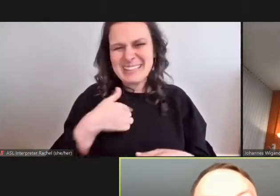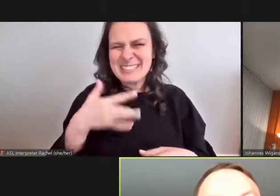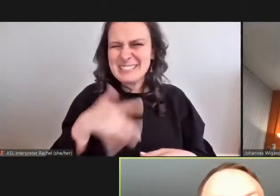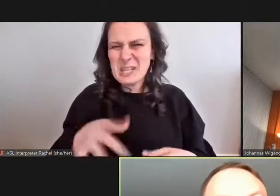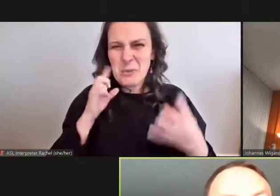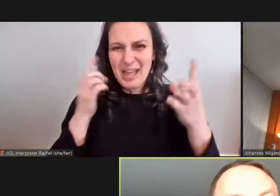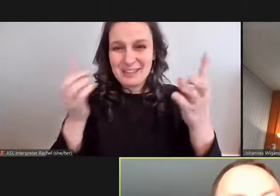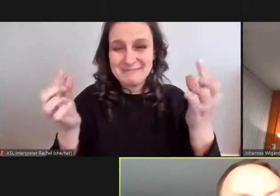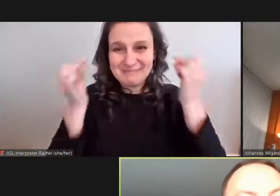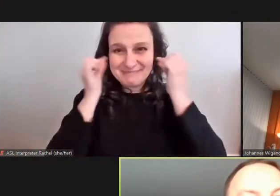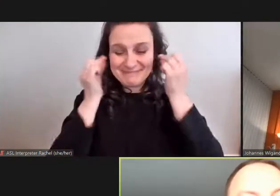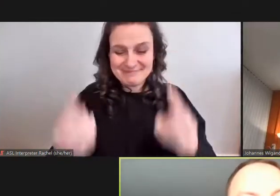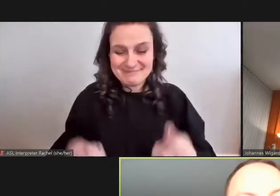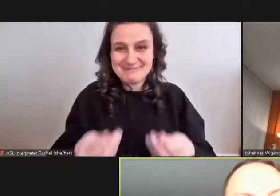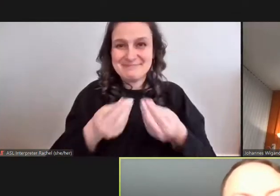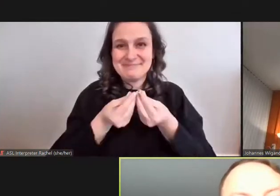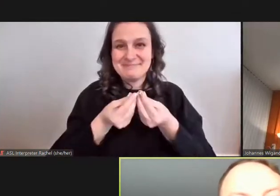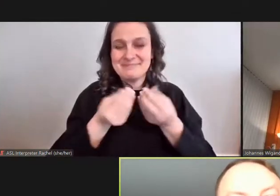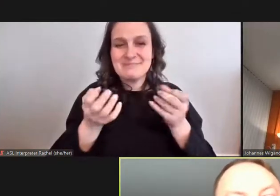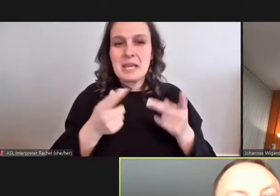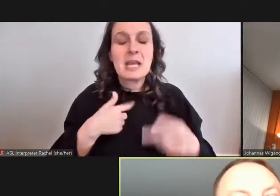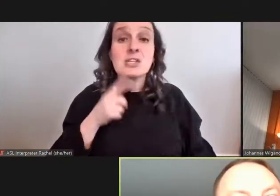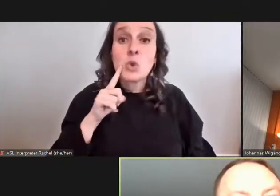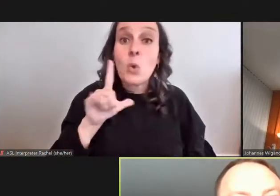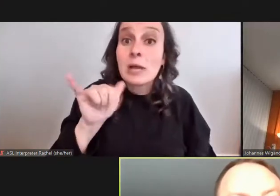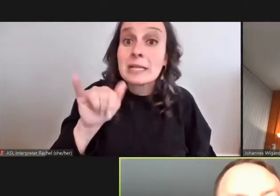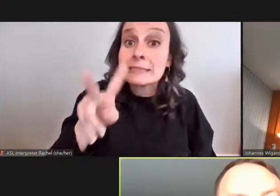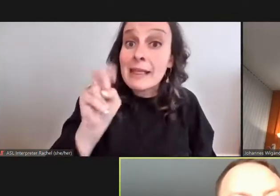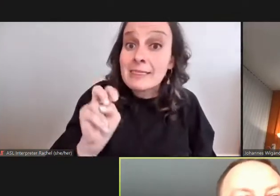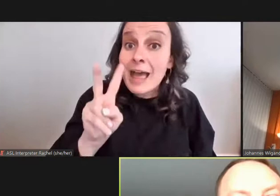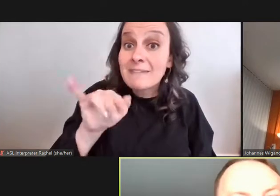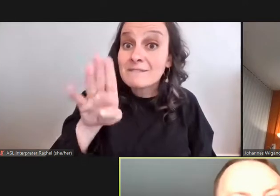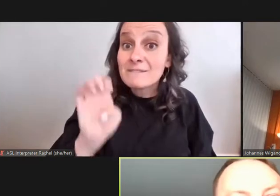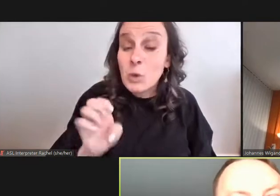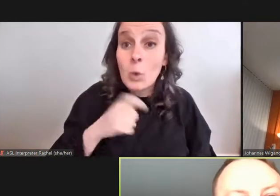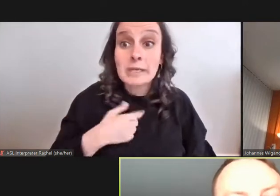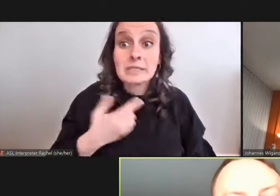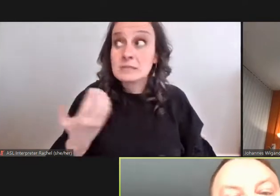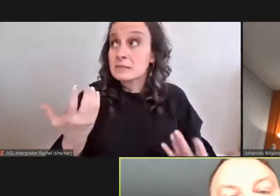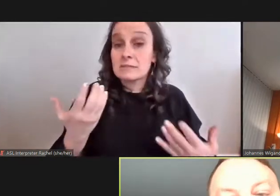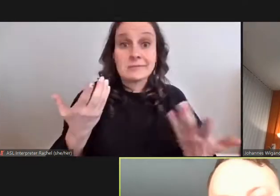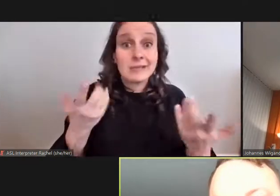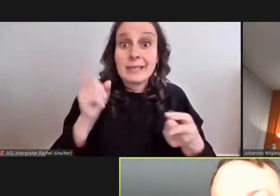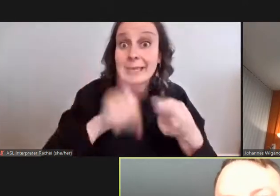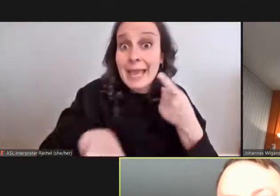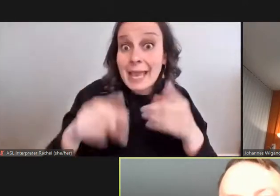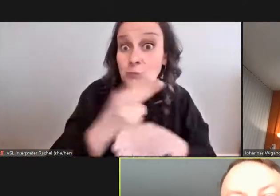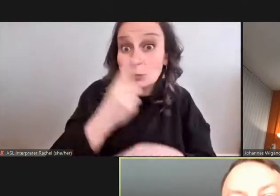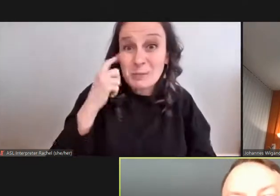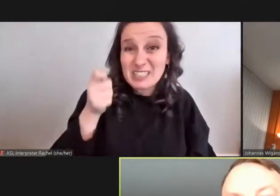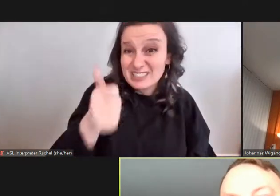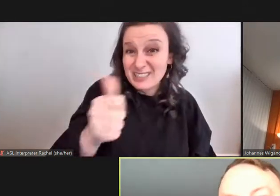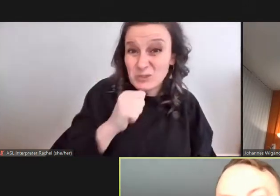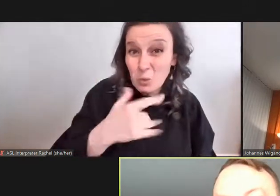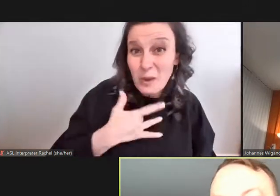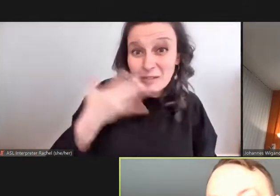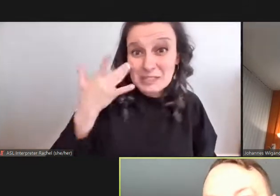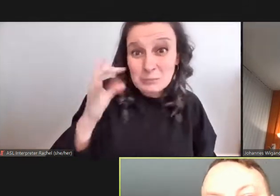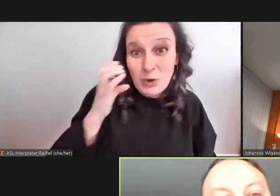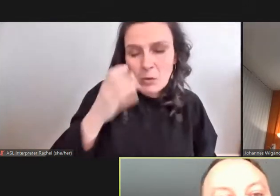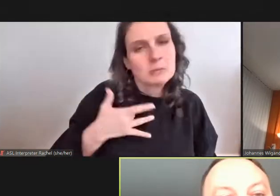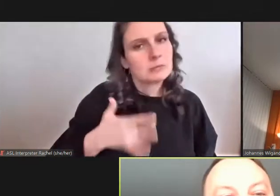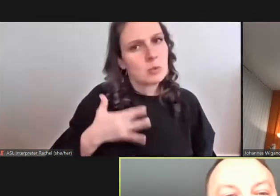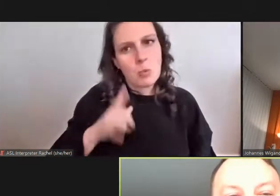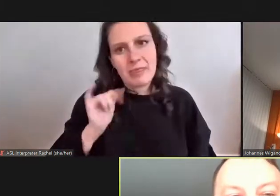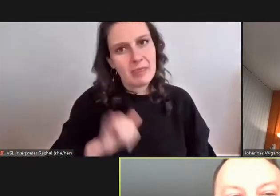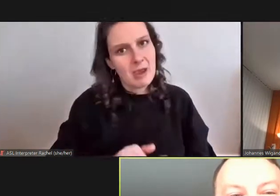want the use of live voice to be prohibited by somebody not having a smartphone. So Diane, thank